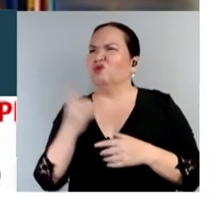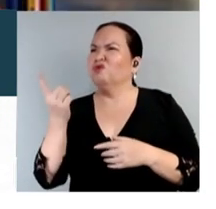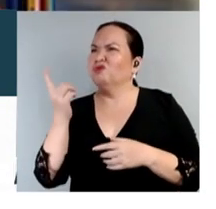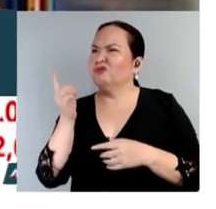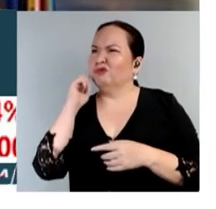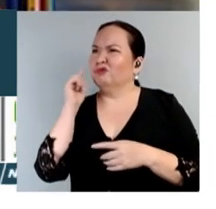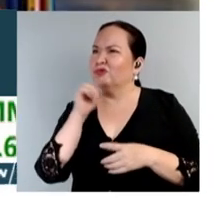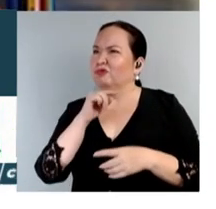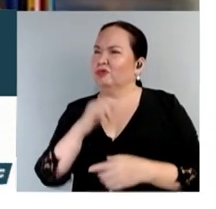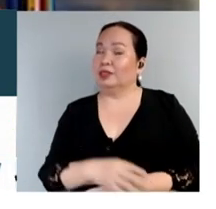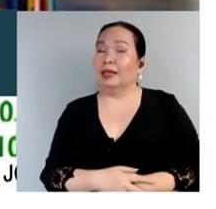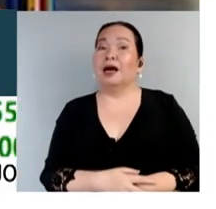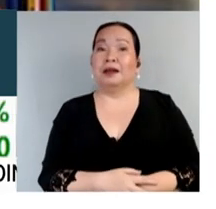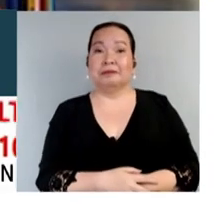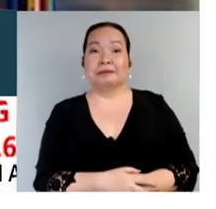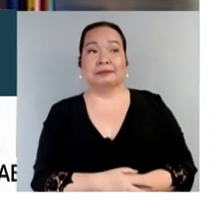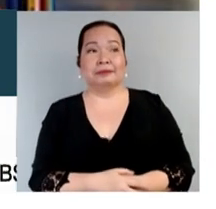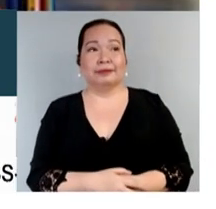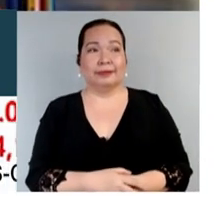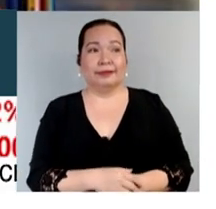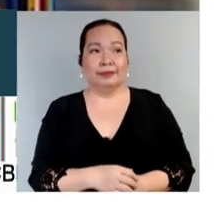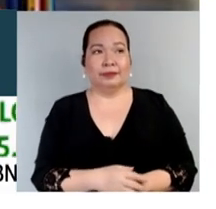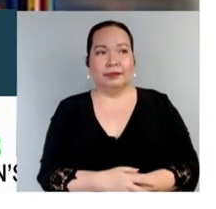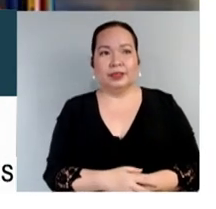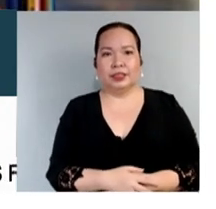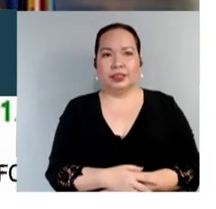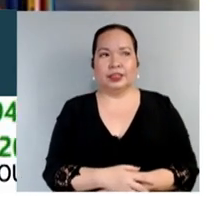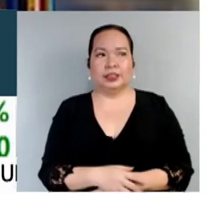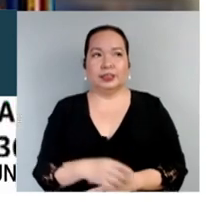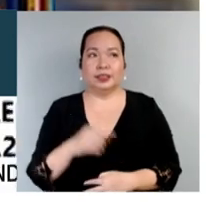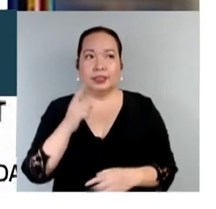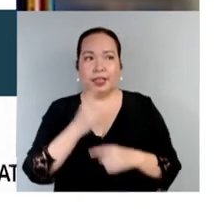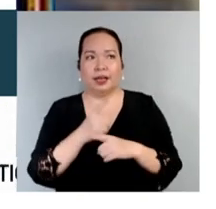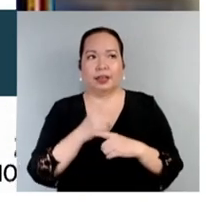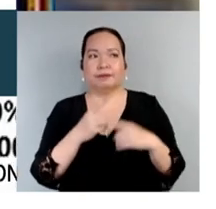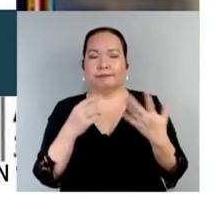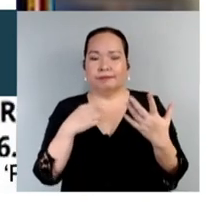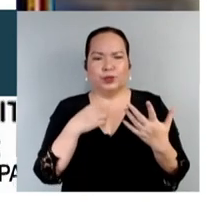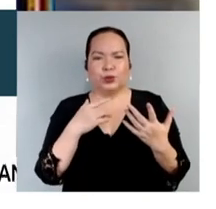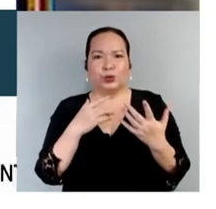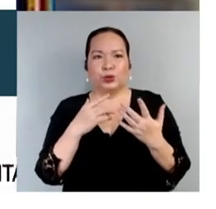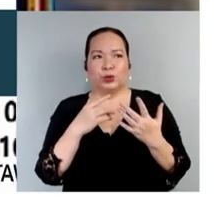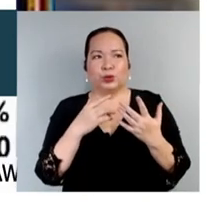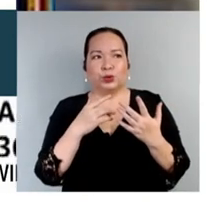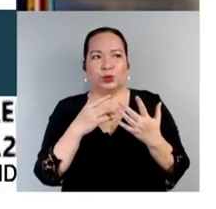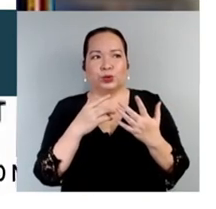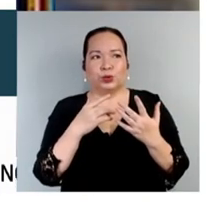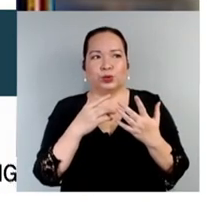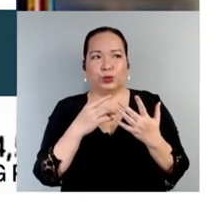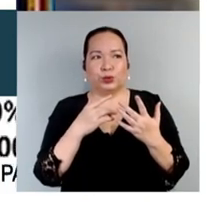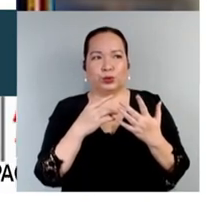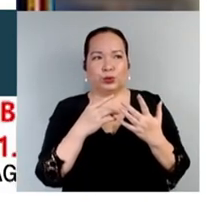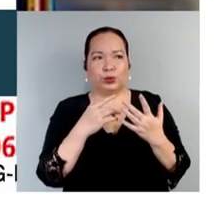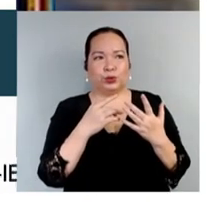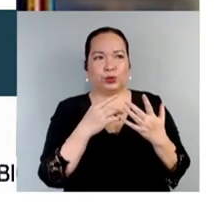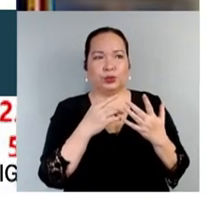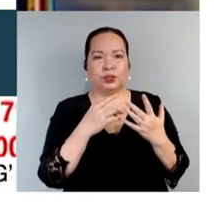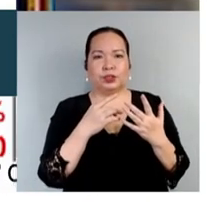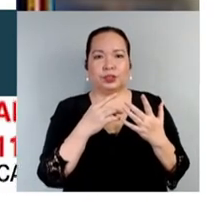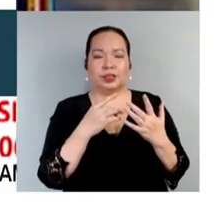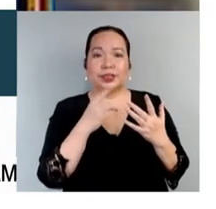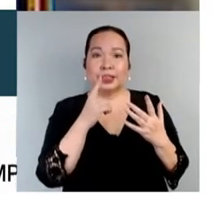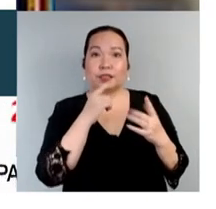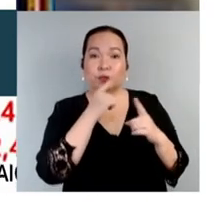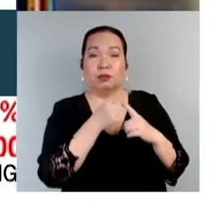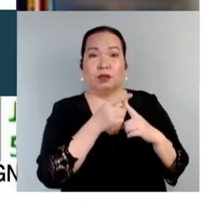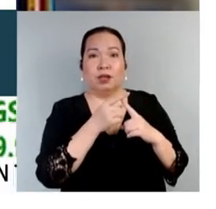not surprised, but wondering why this is being made an issue, No, because whether we like it or not, the government is